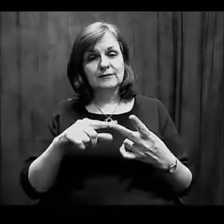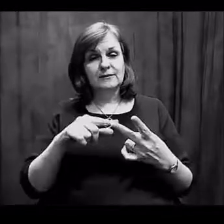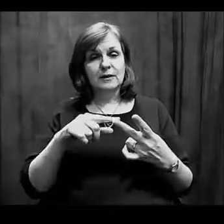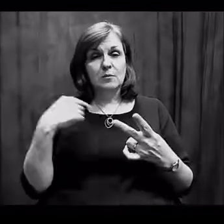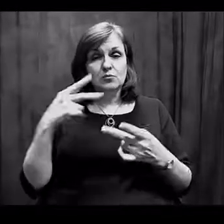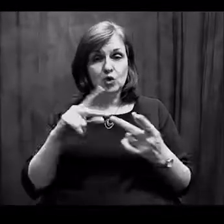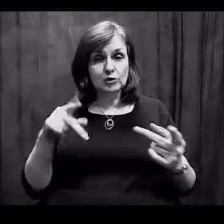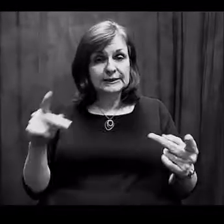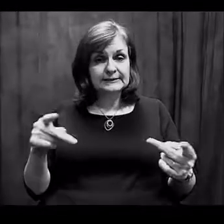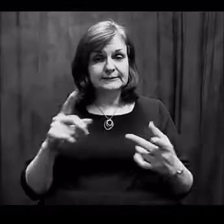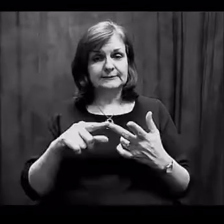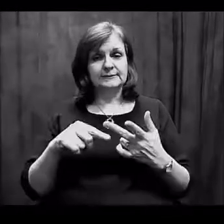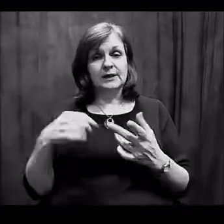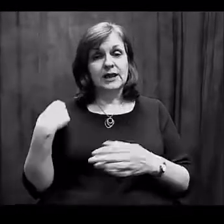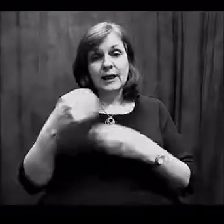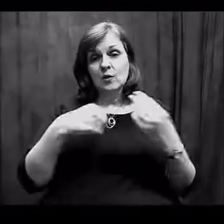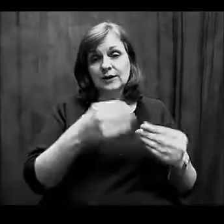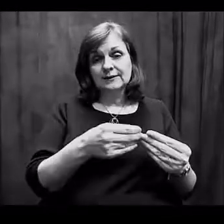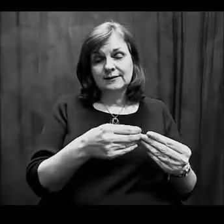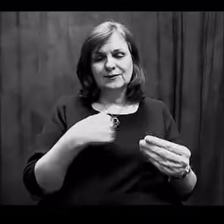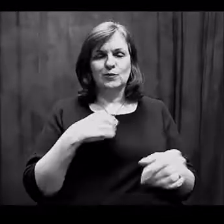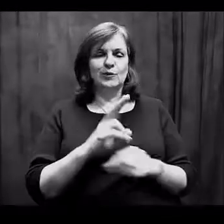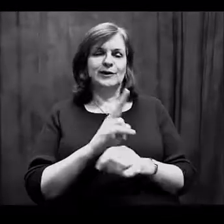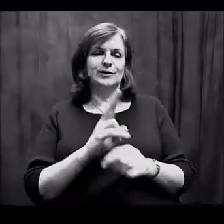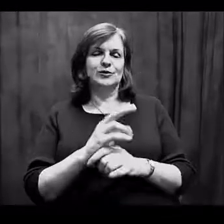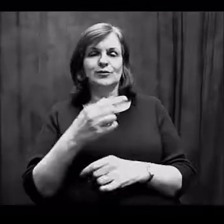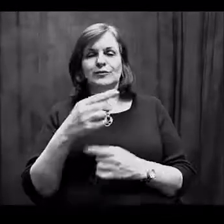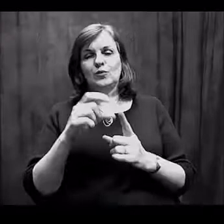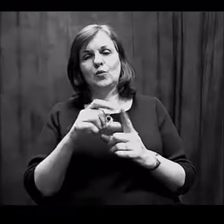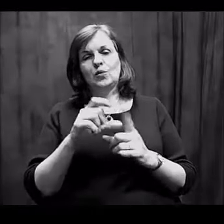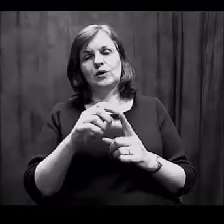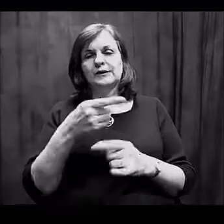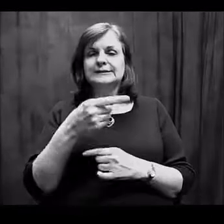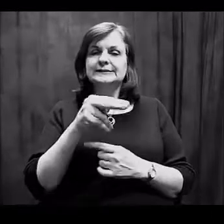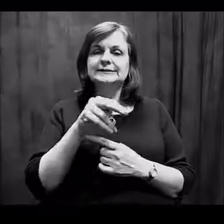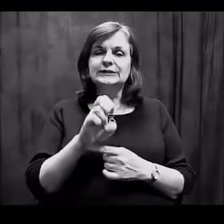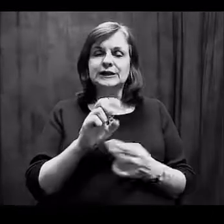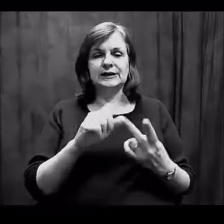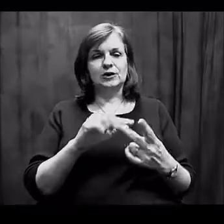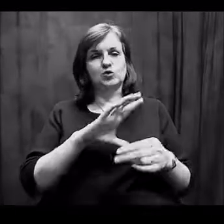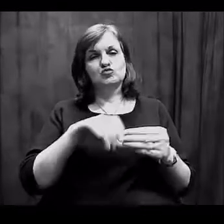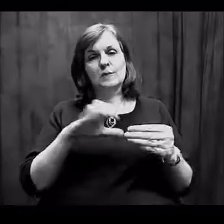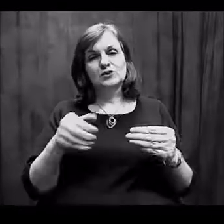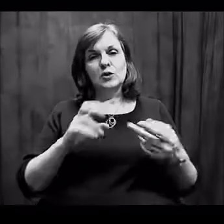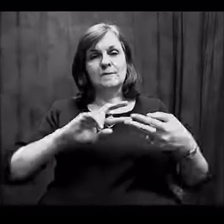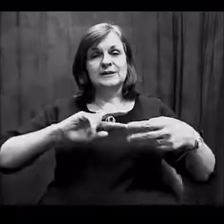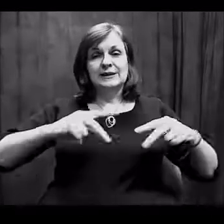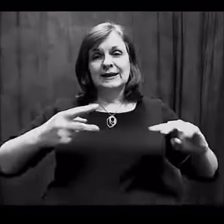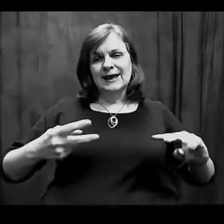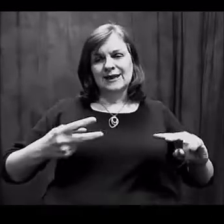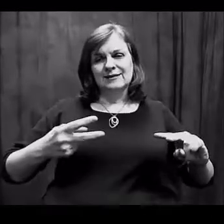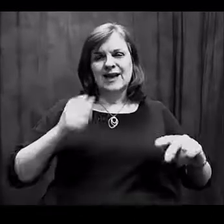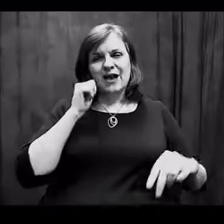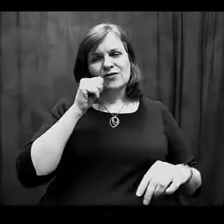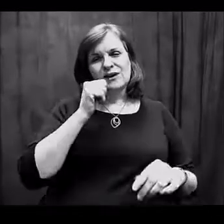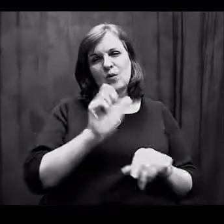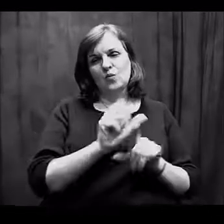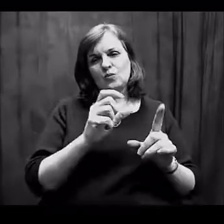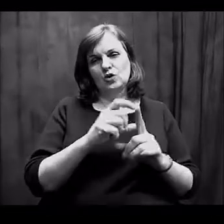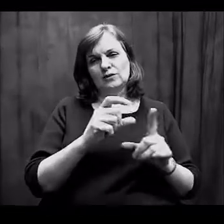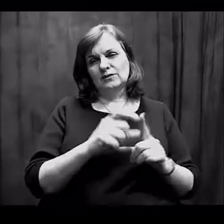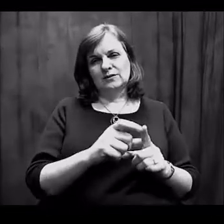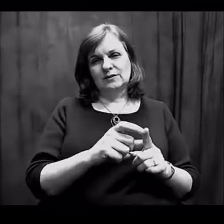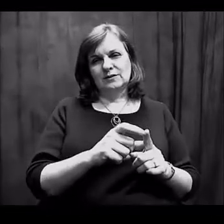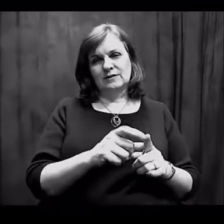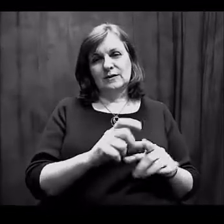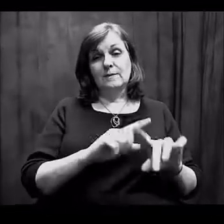of genes and proteins and inheritance, we use gene and chromosome and DNA